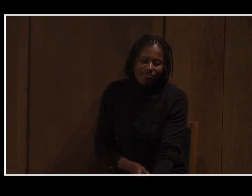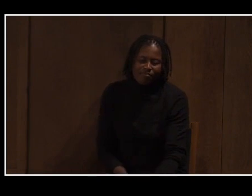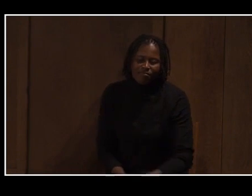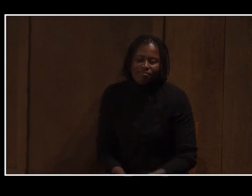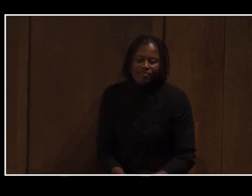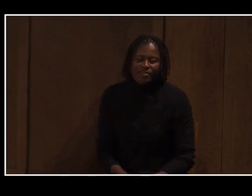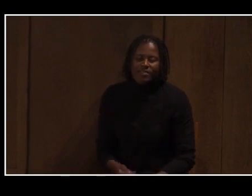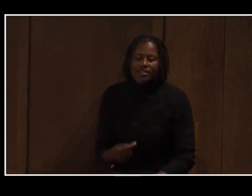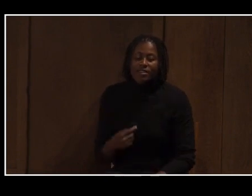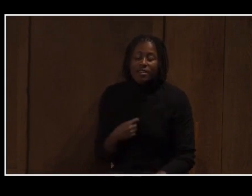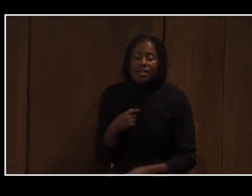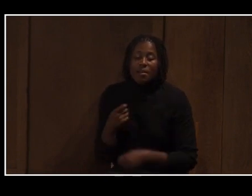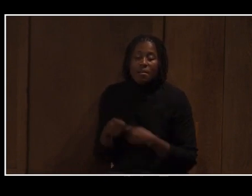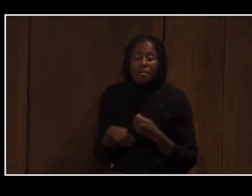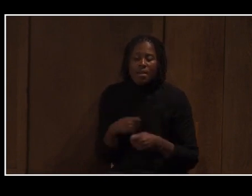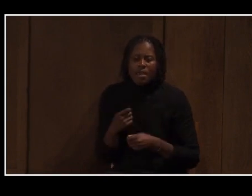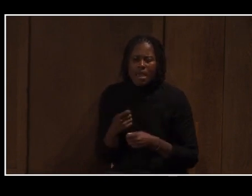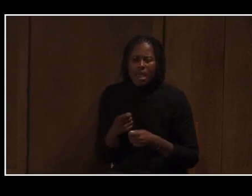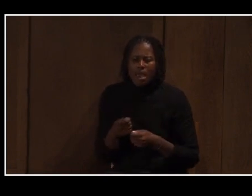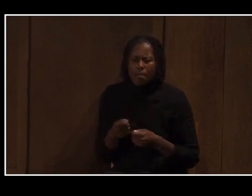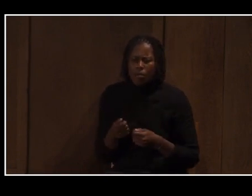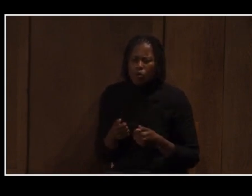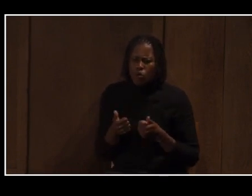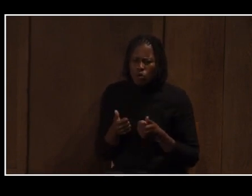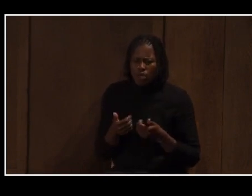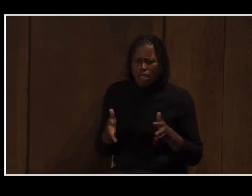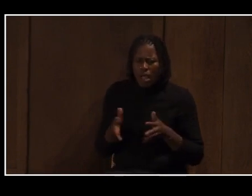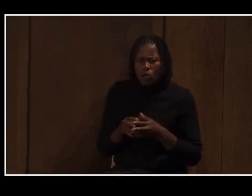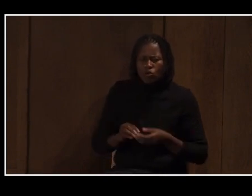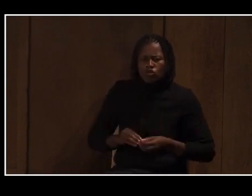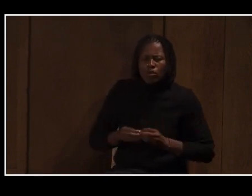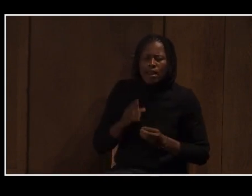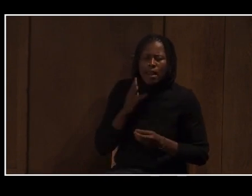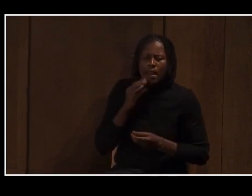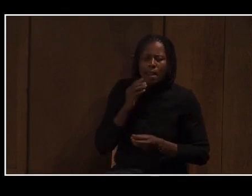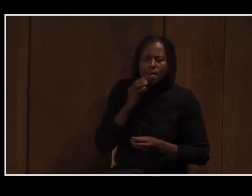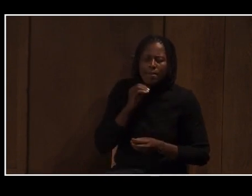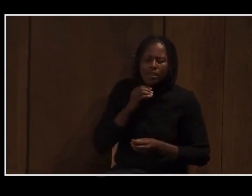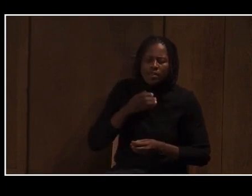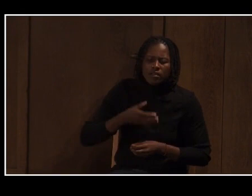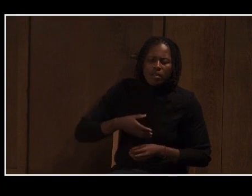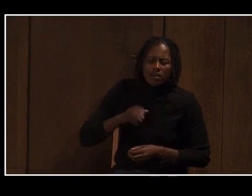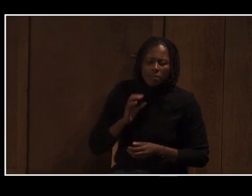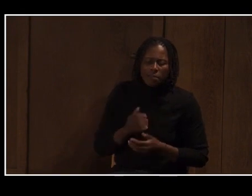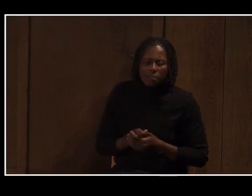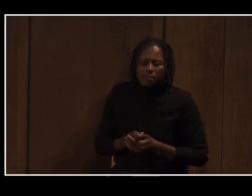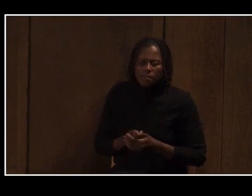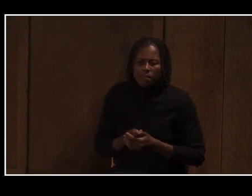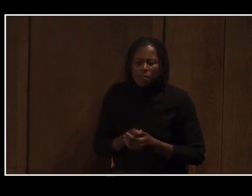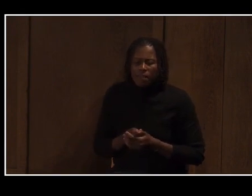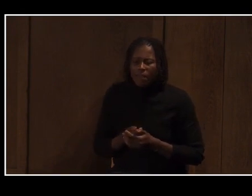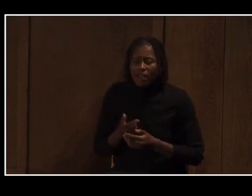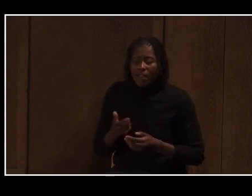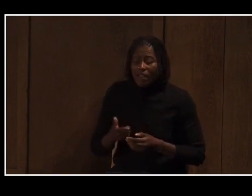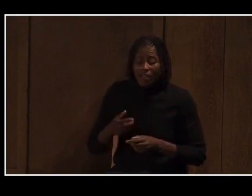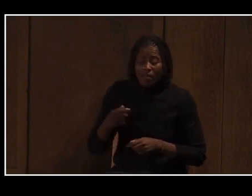I became really good at lemonade. This involved a lot of hard, repetitive,